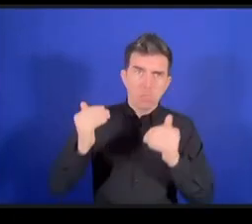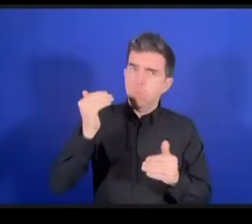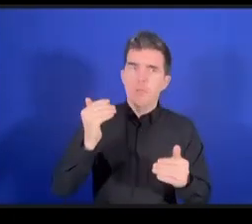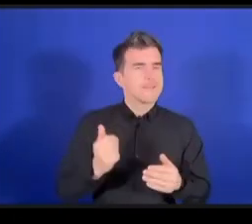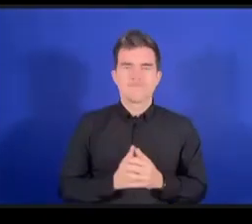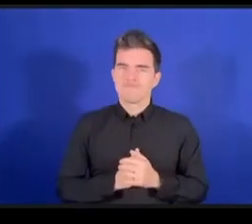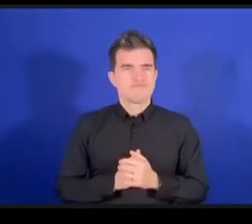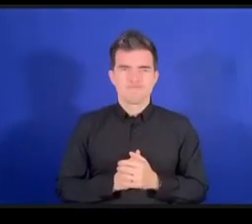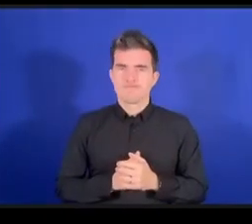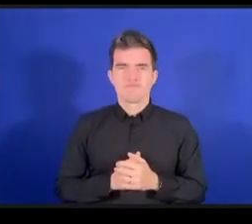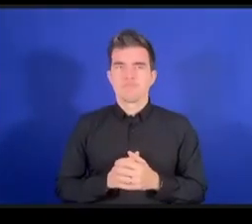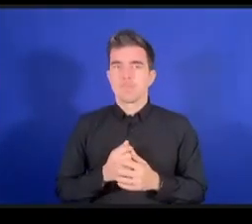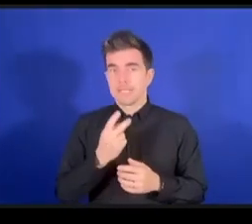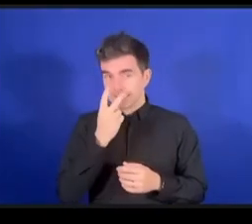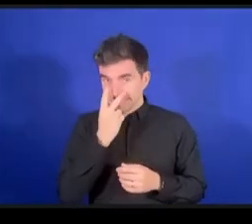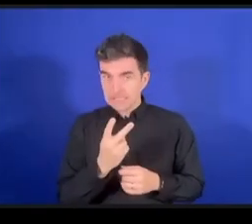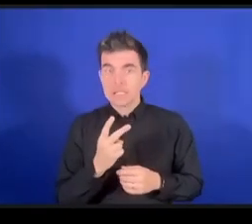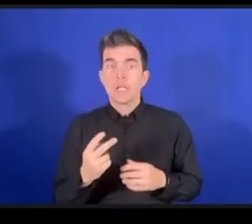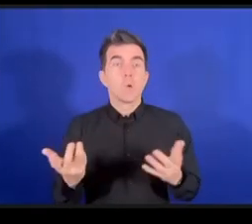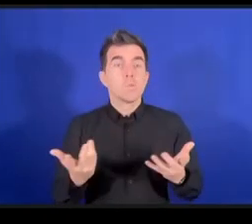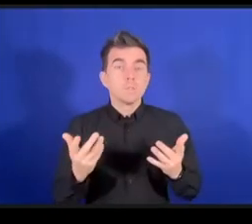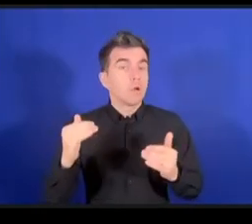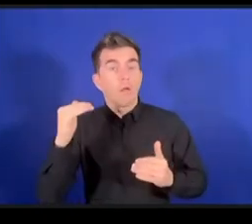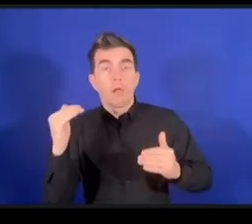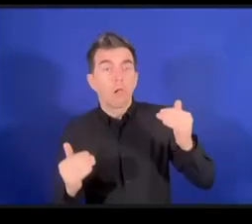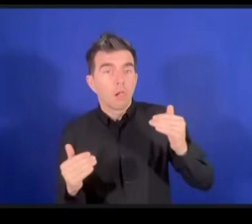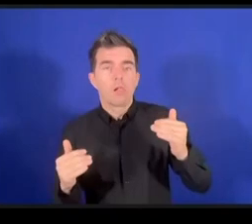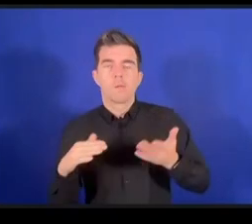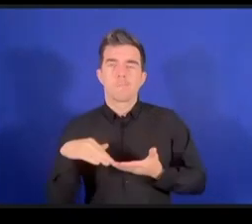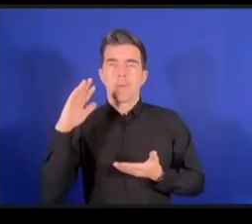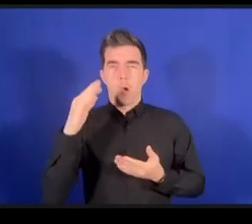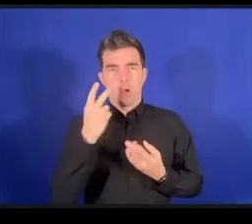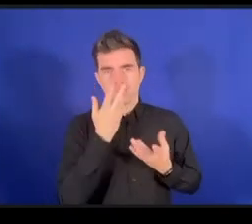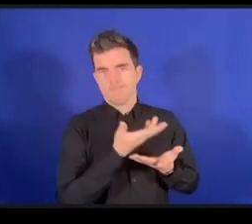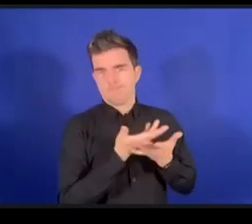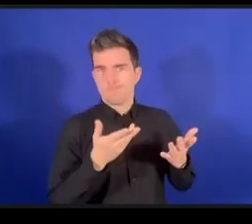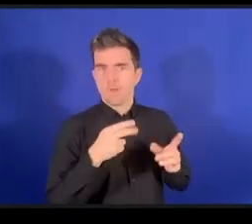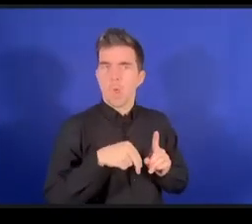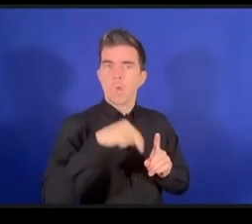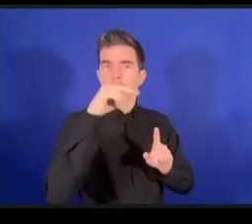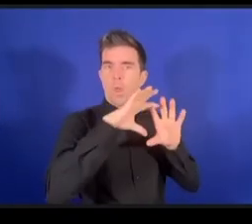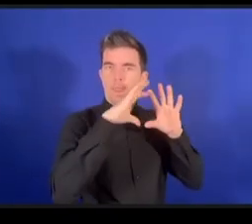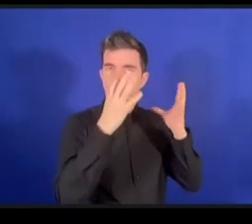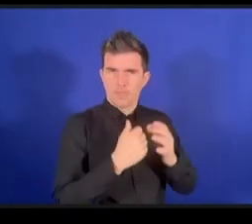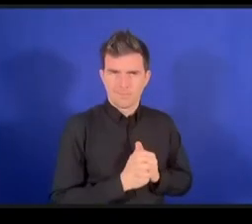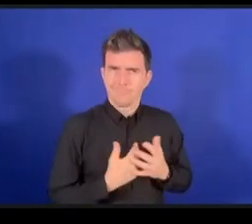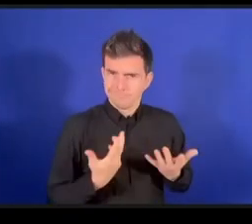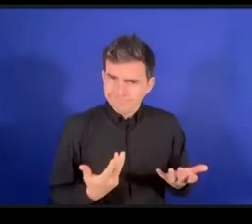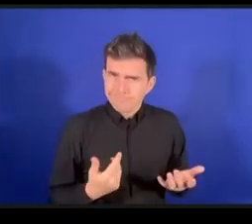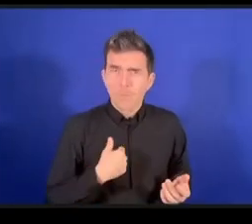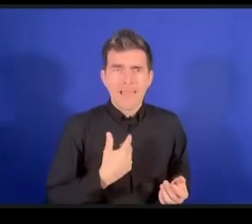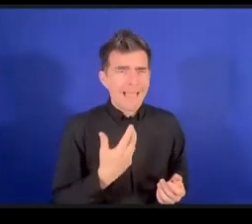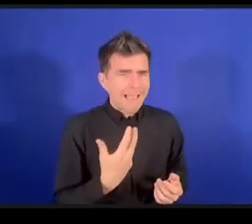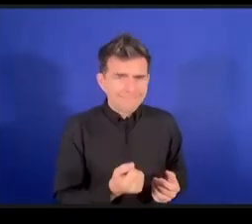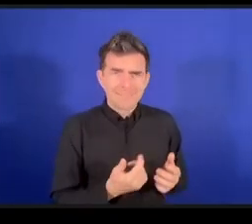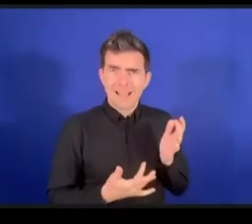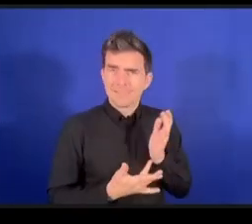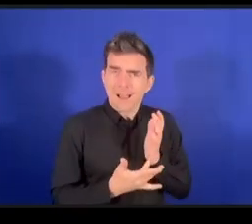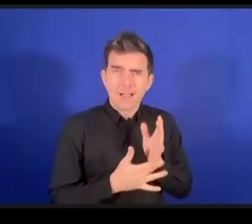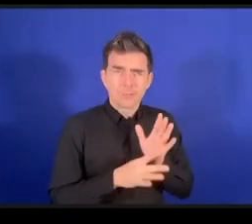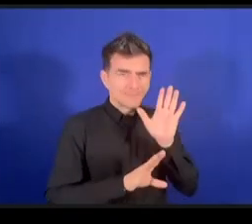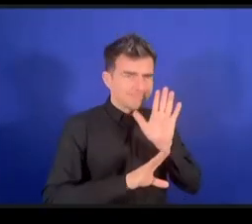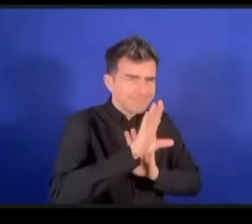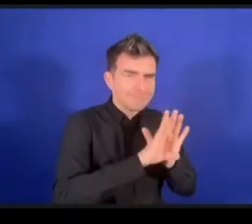the accessibility barriers that may come in the way of users